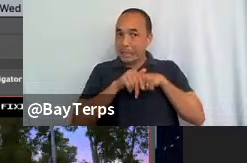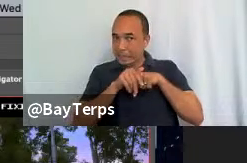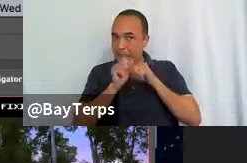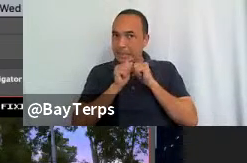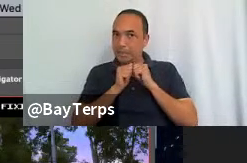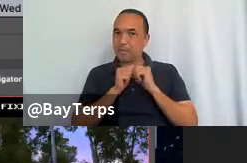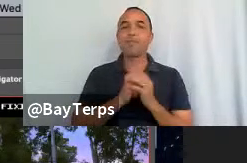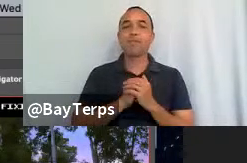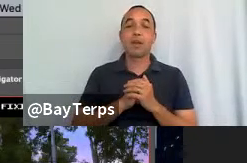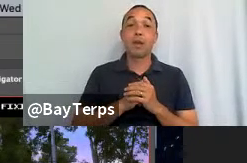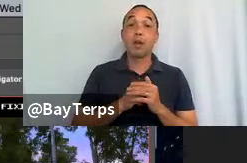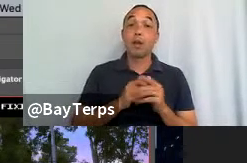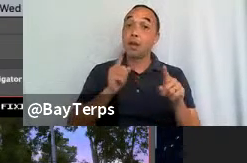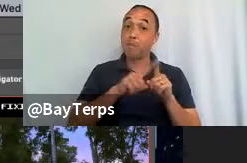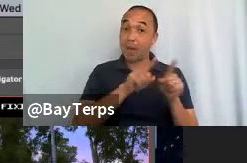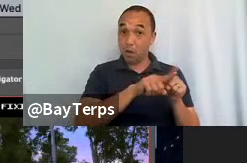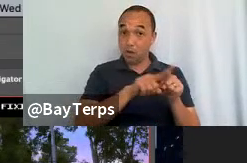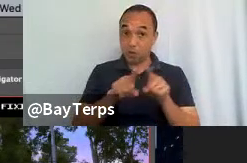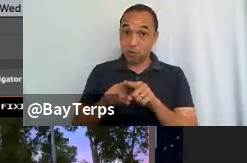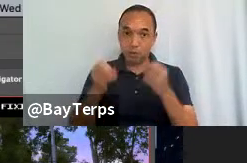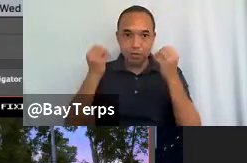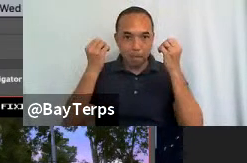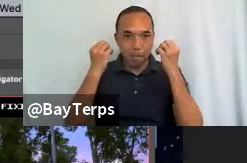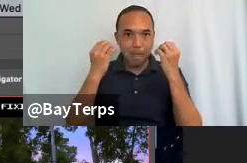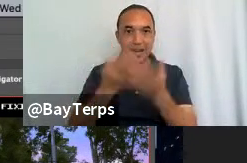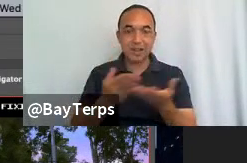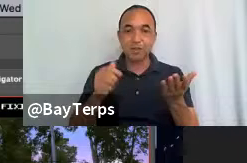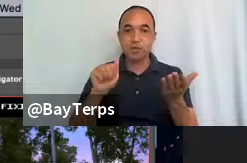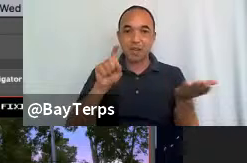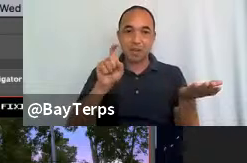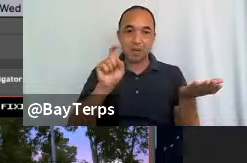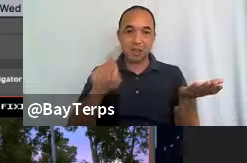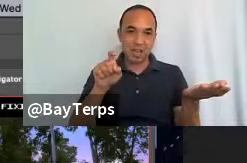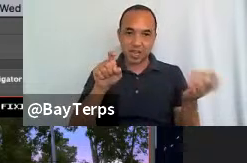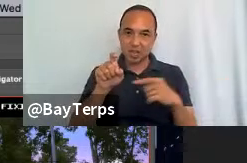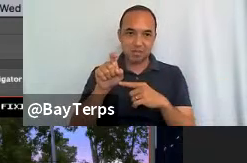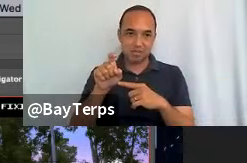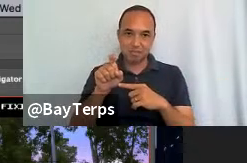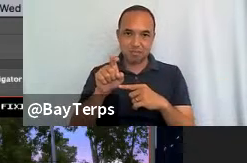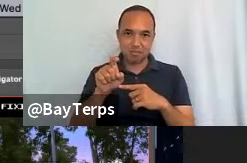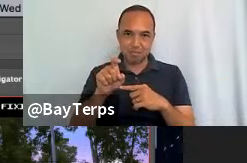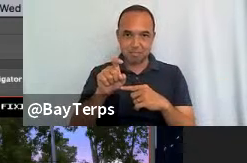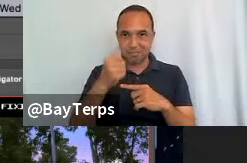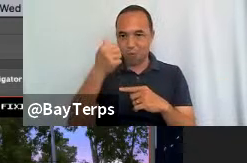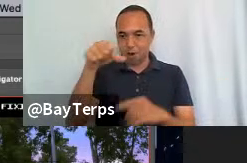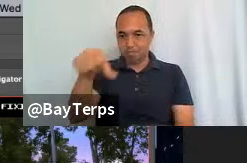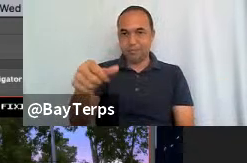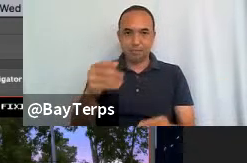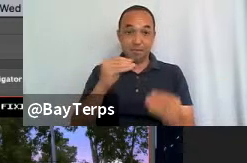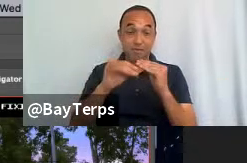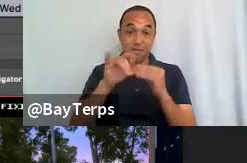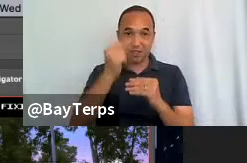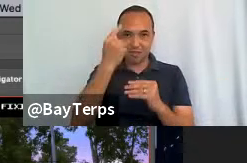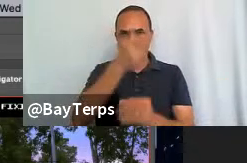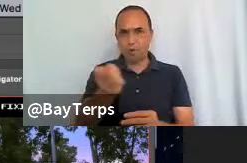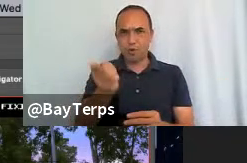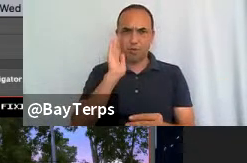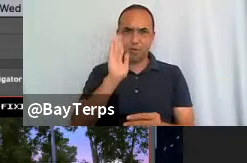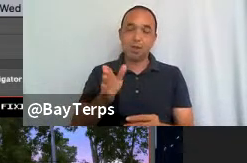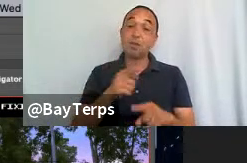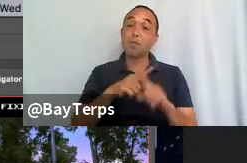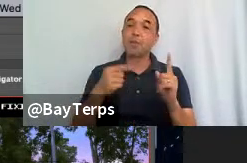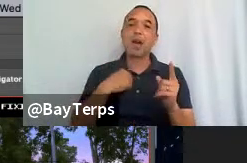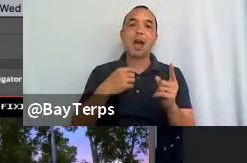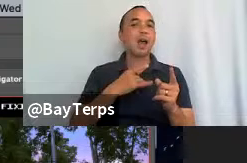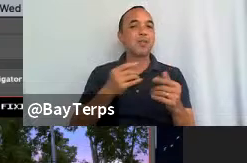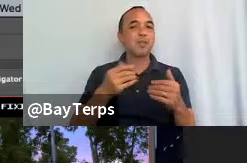are a ton of things that you can just click a button and it's going to basically fix it for you. But I love to be able to have